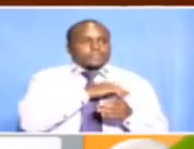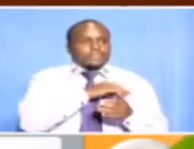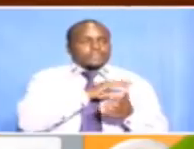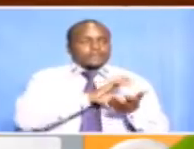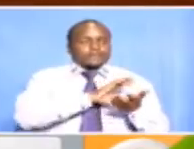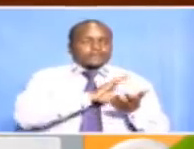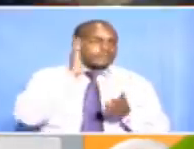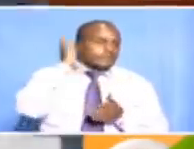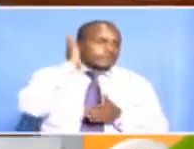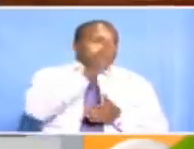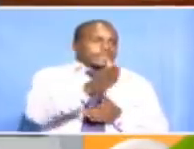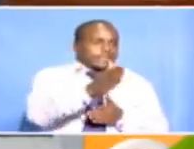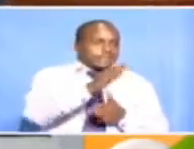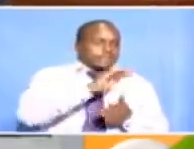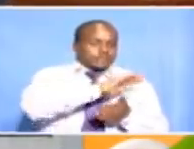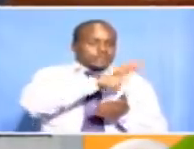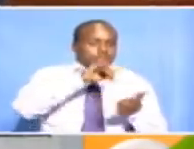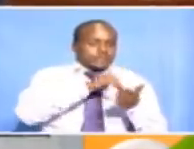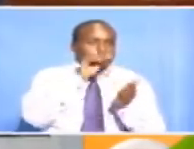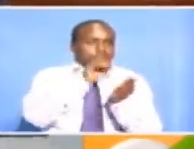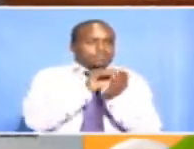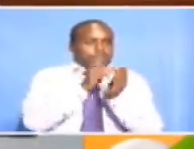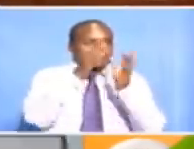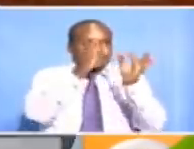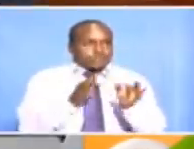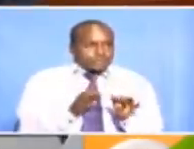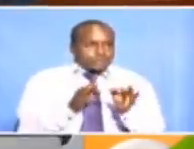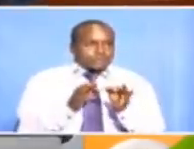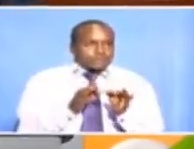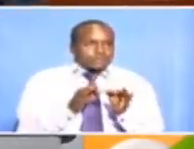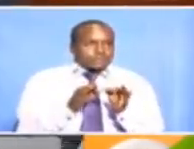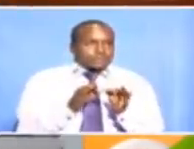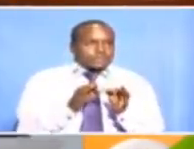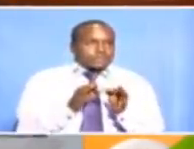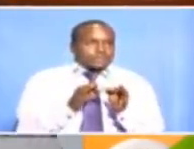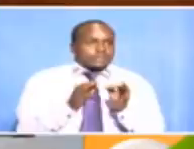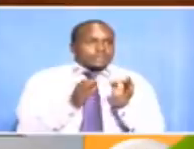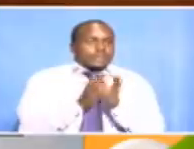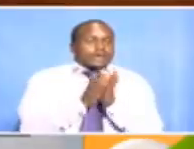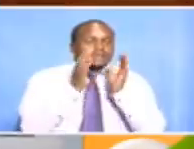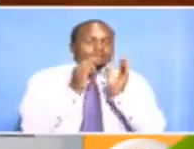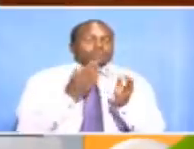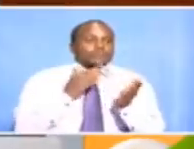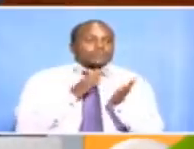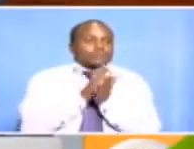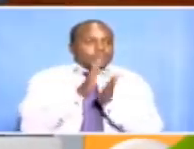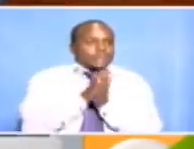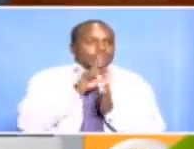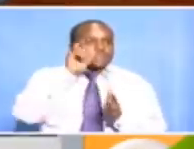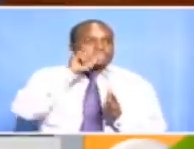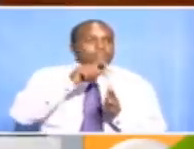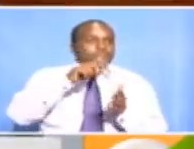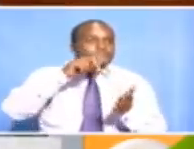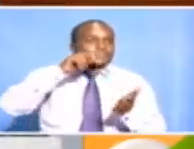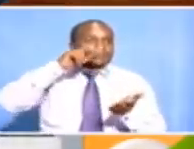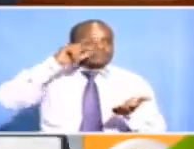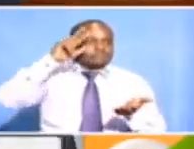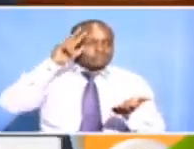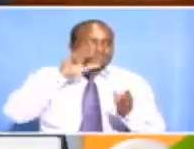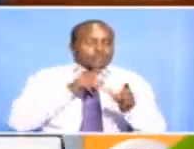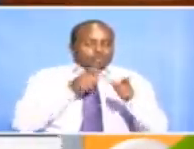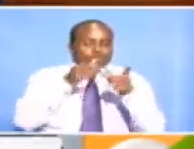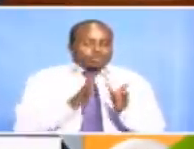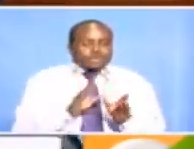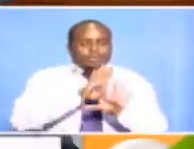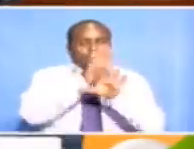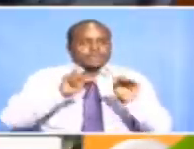direct to the central bank county account. And if we want to spend on these monies, we have to seek for the approval of the control of budget.